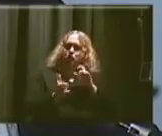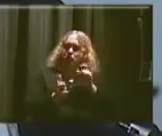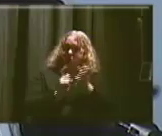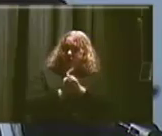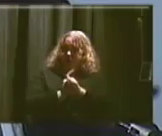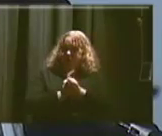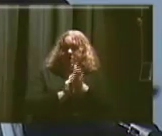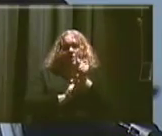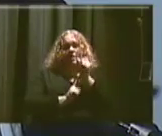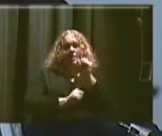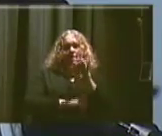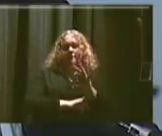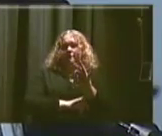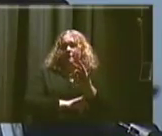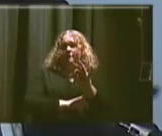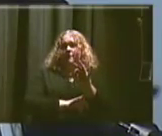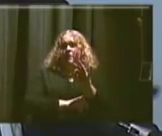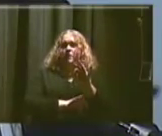not